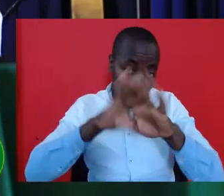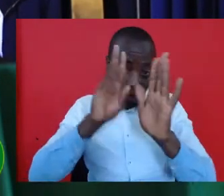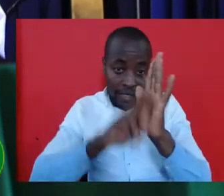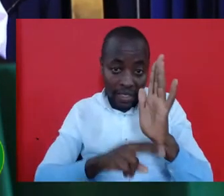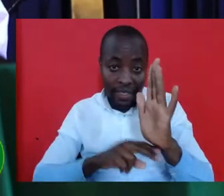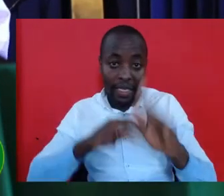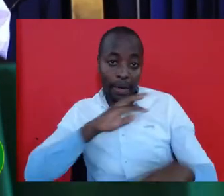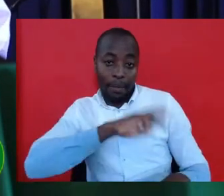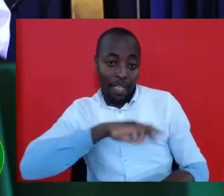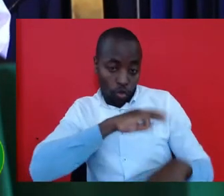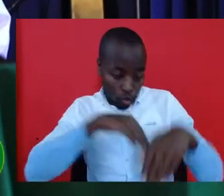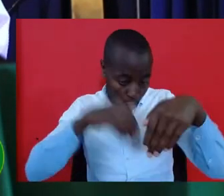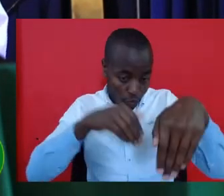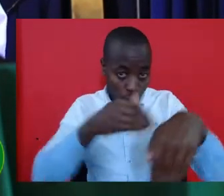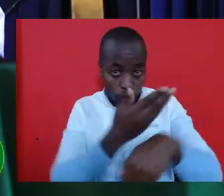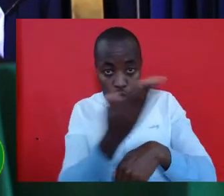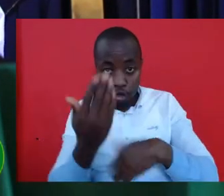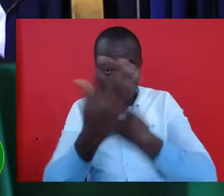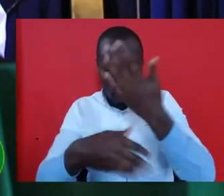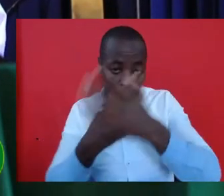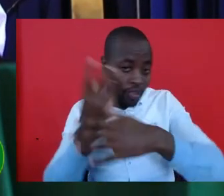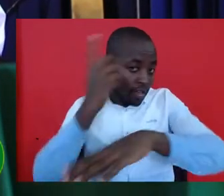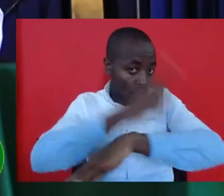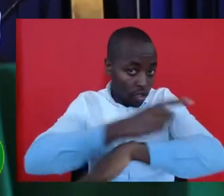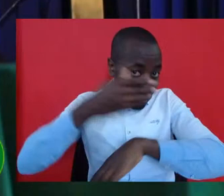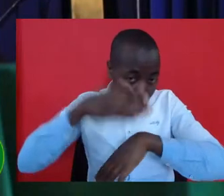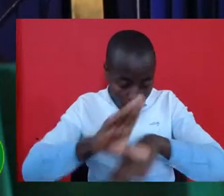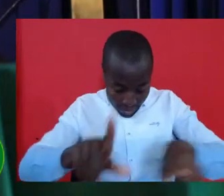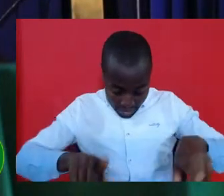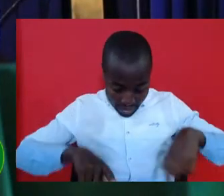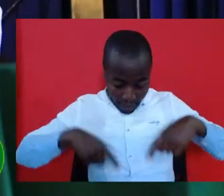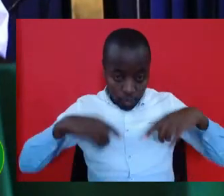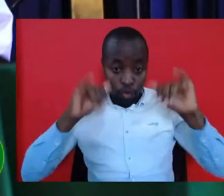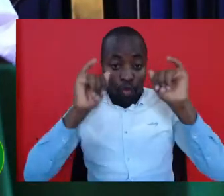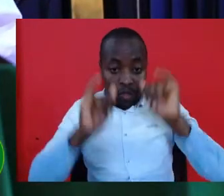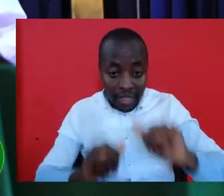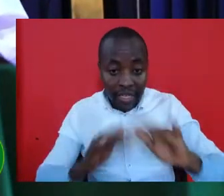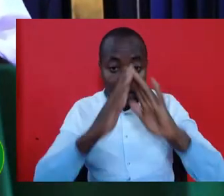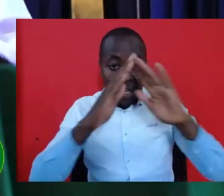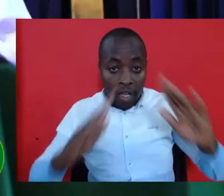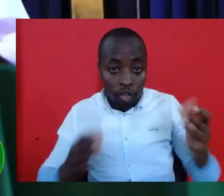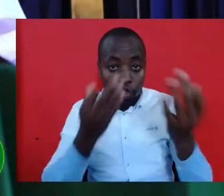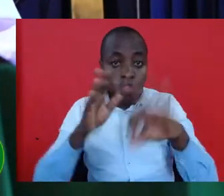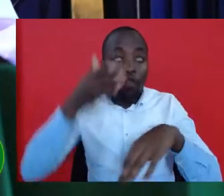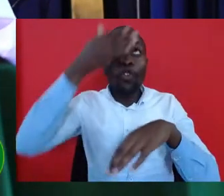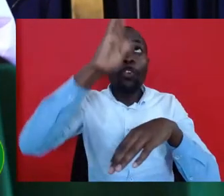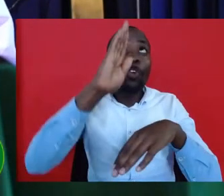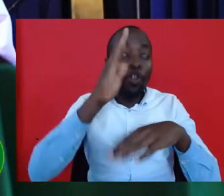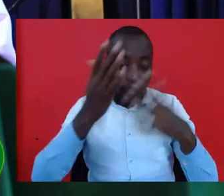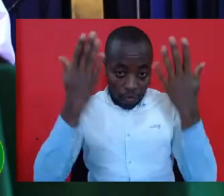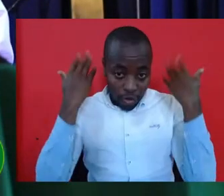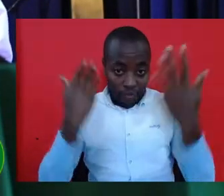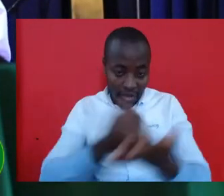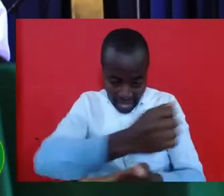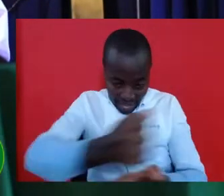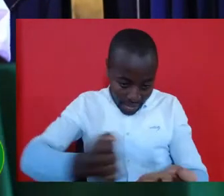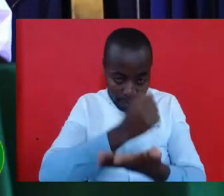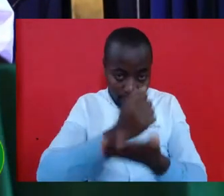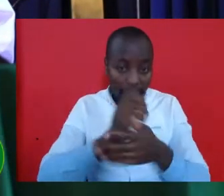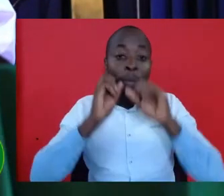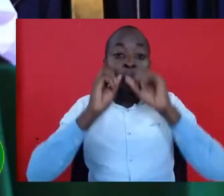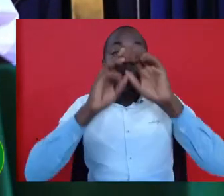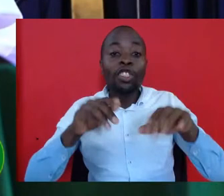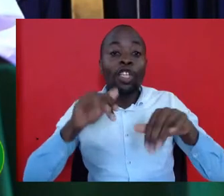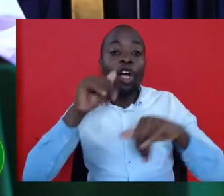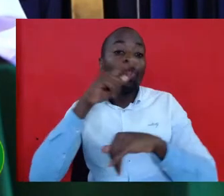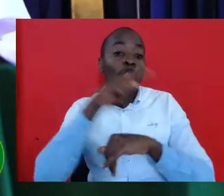will follow you all the days of your life, and you will live in the house of the Lord forever. Amen. Blessed are